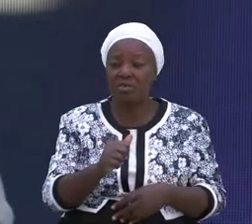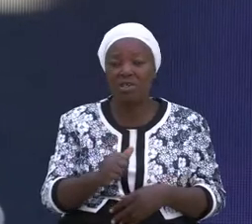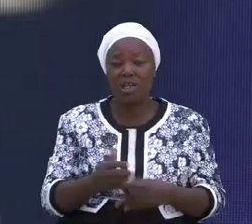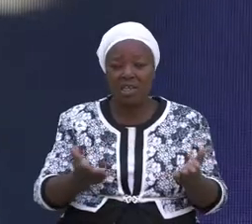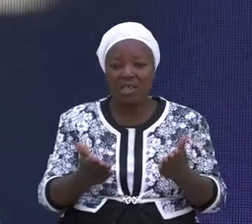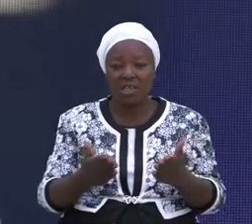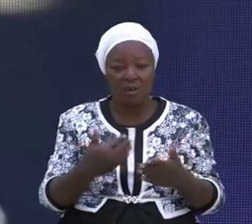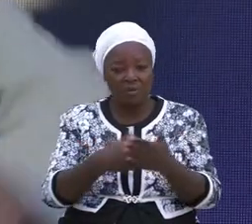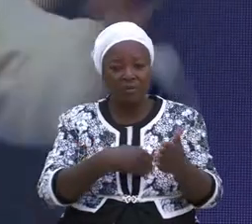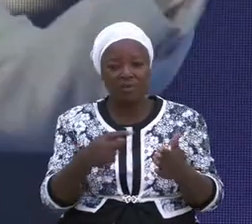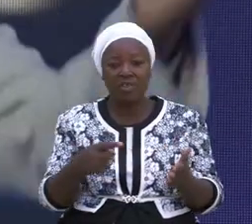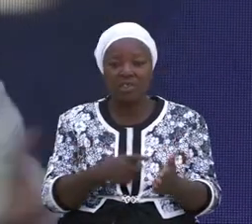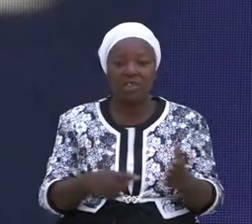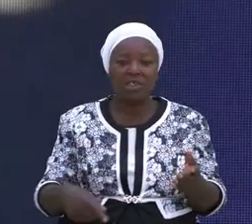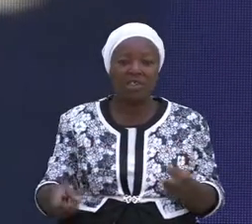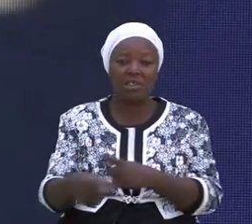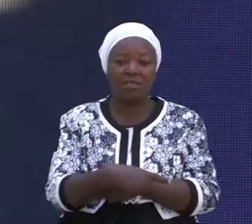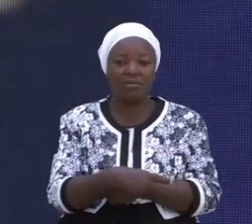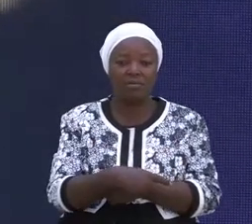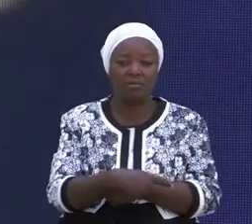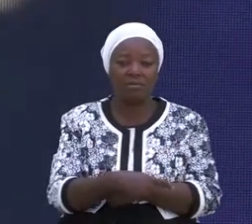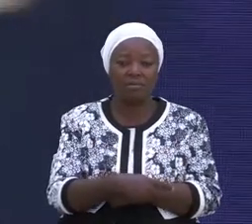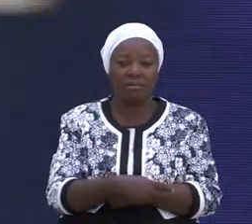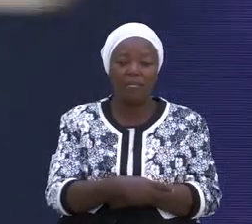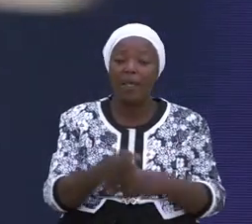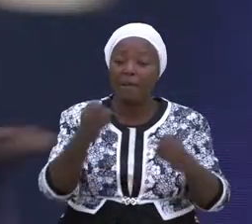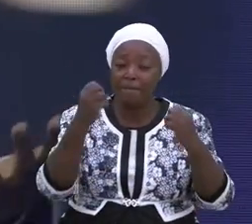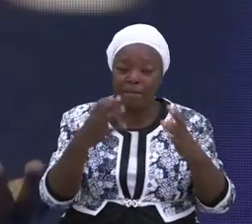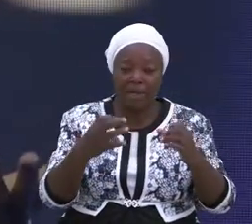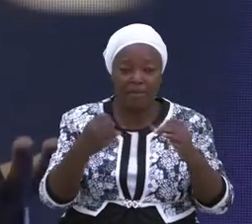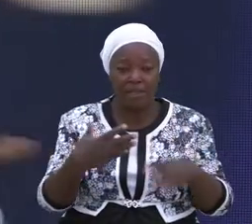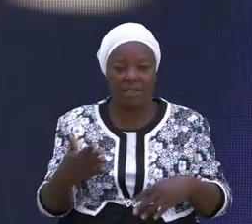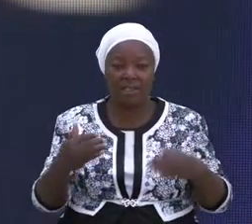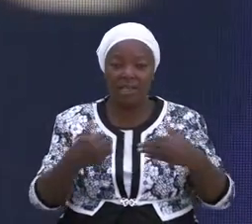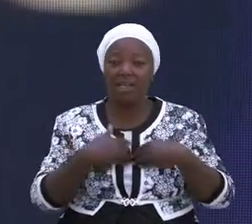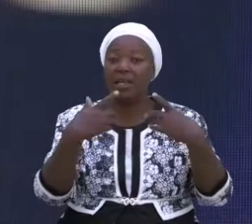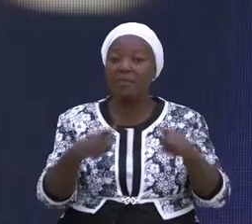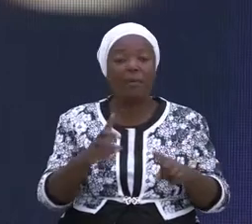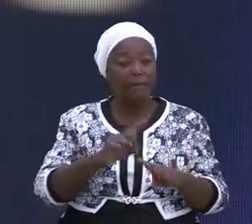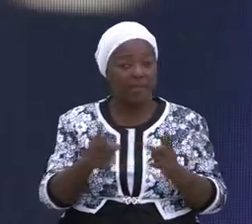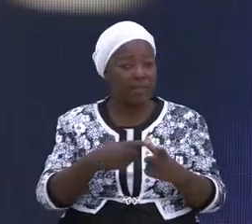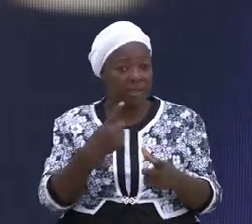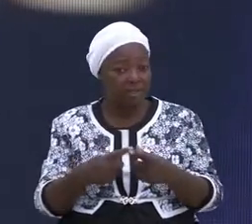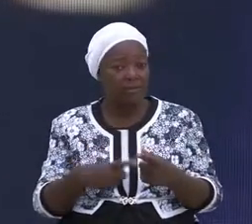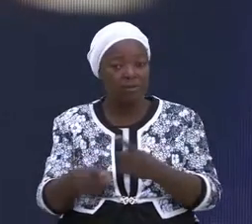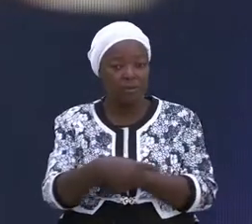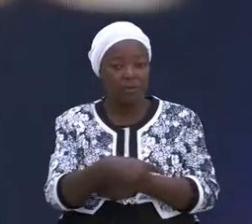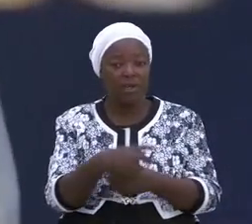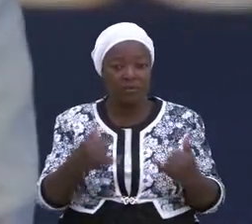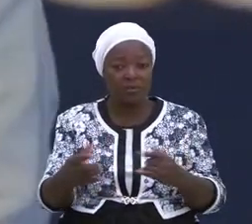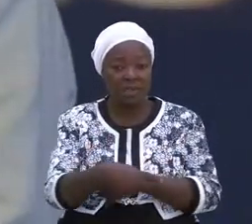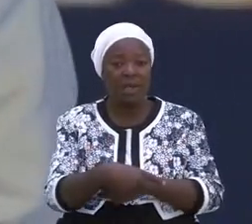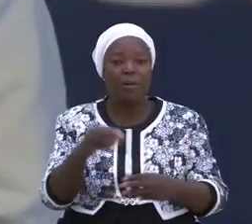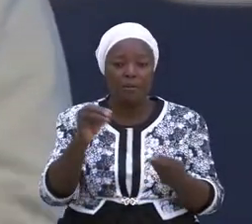day, well, a lot has happened. But then today, more will happen.